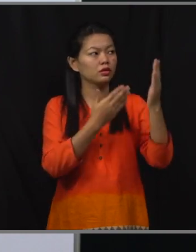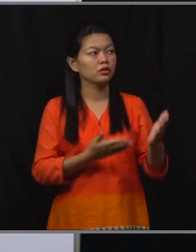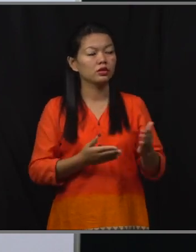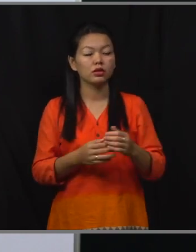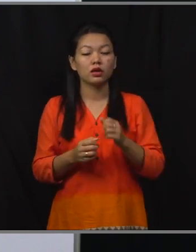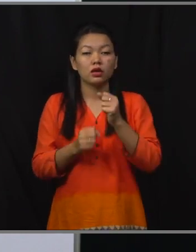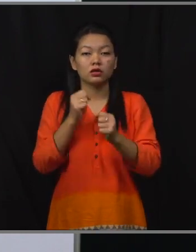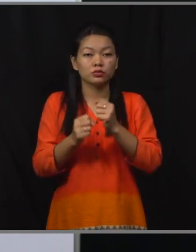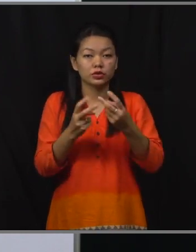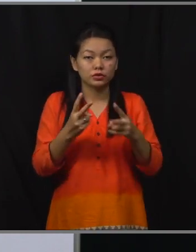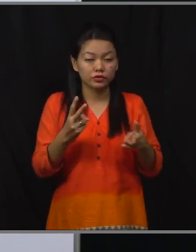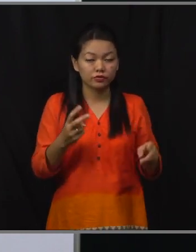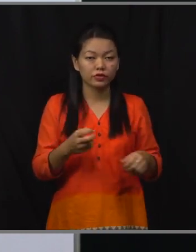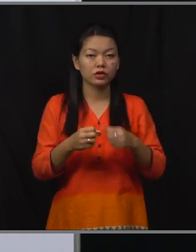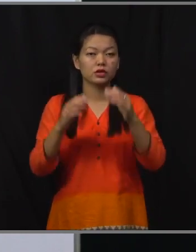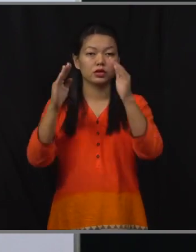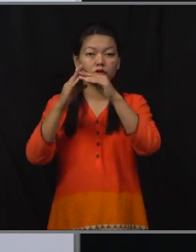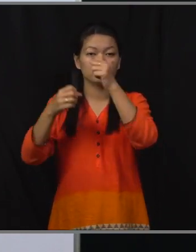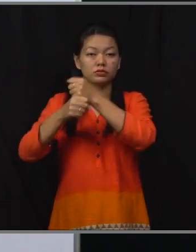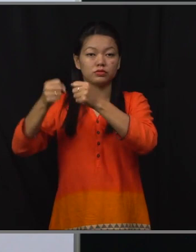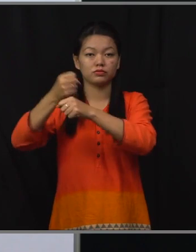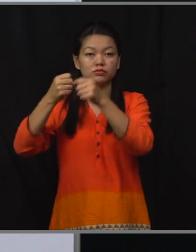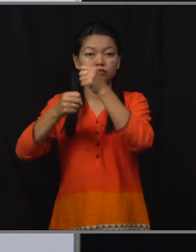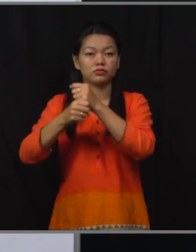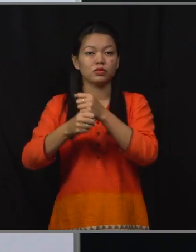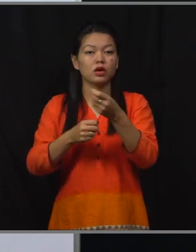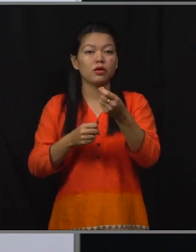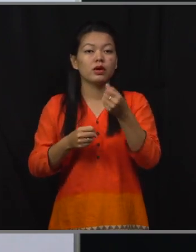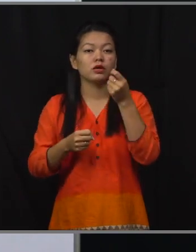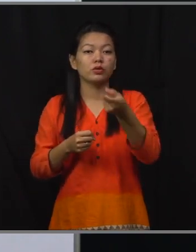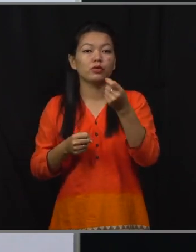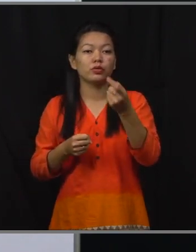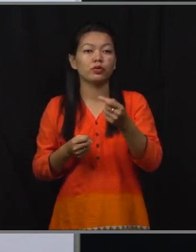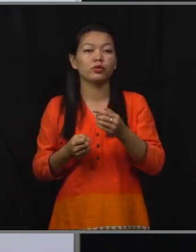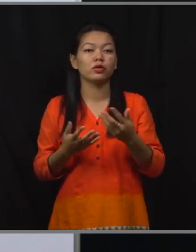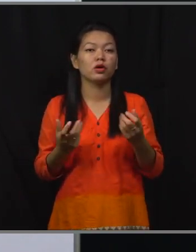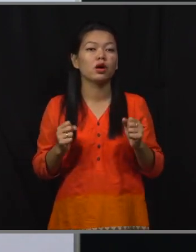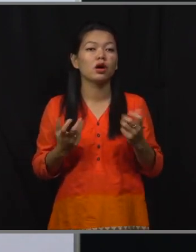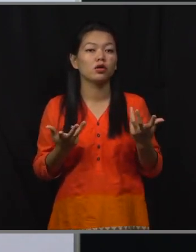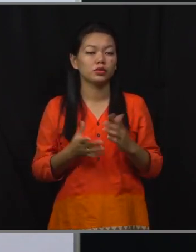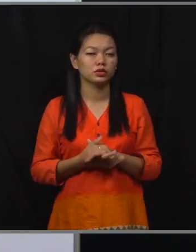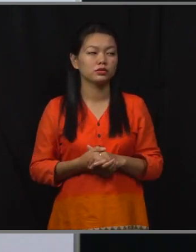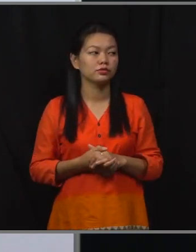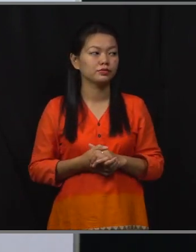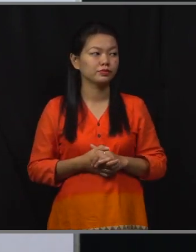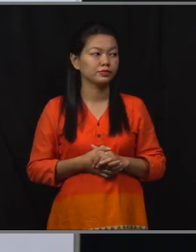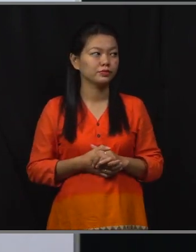sports equipments. This furniture was